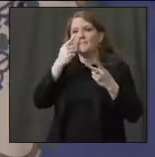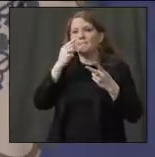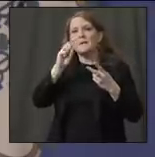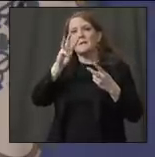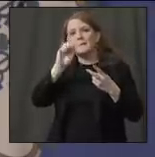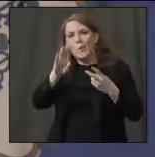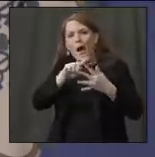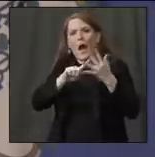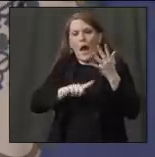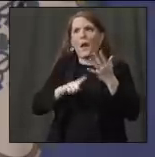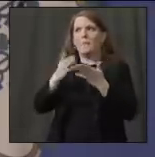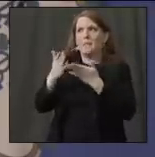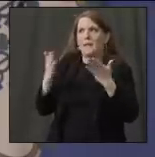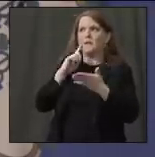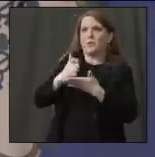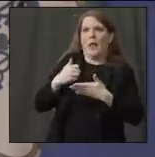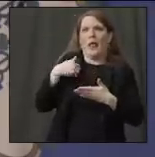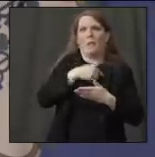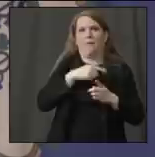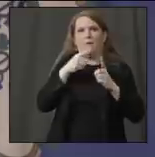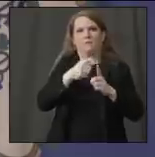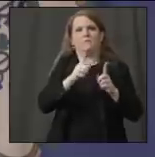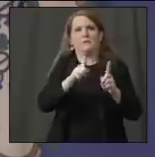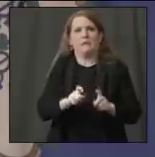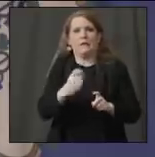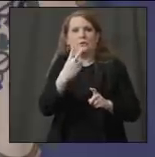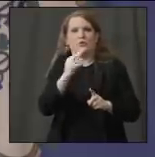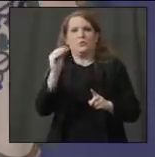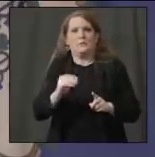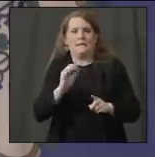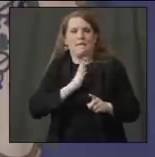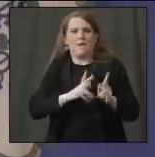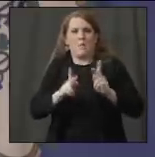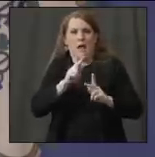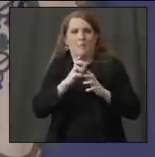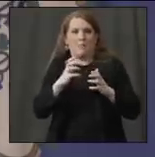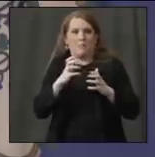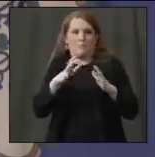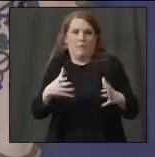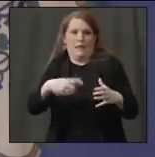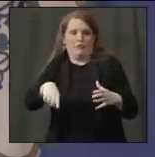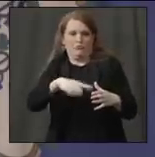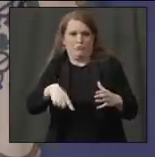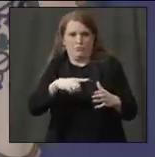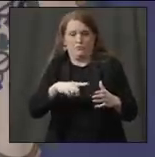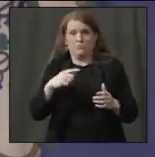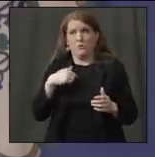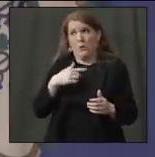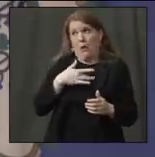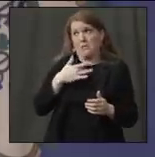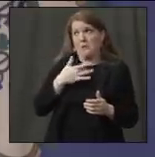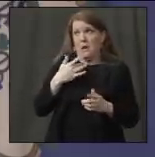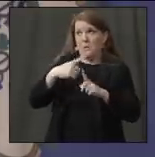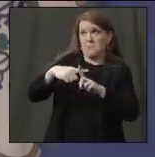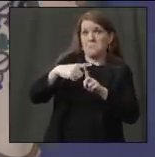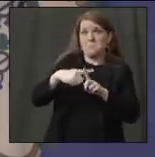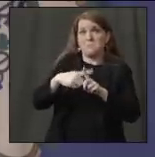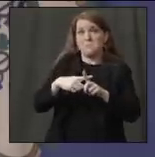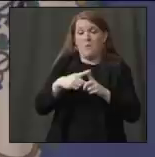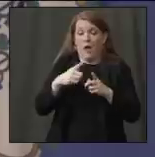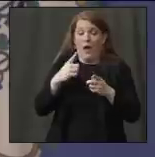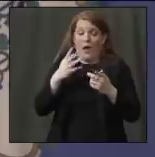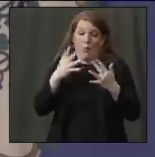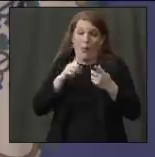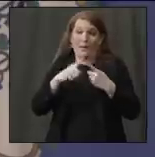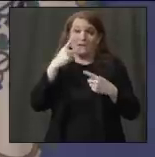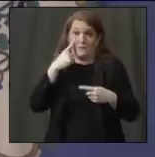was, I thought that was welcome news. Seeing is believing, so, but that was helpful. You're